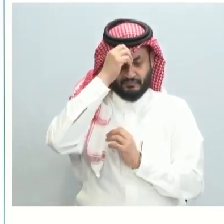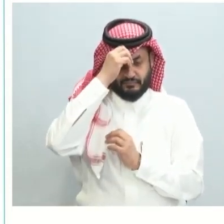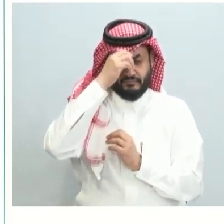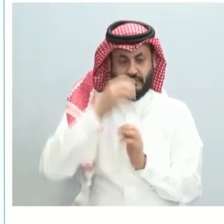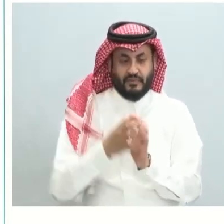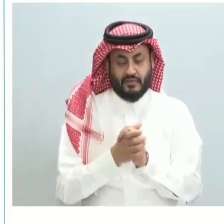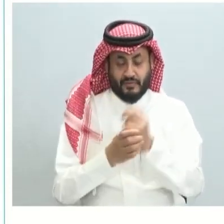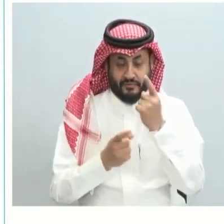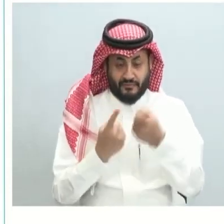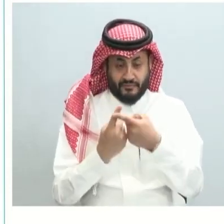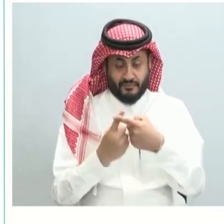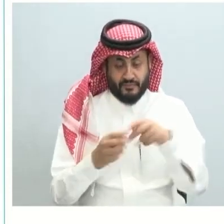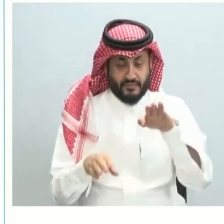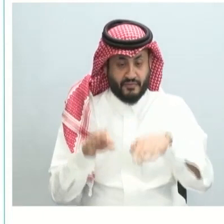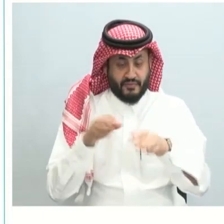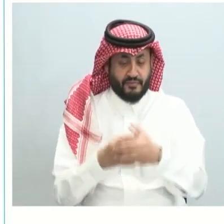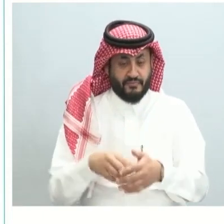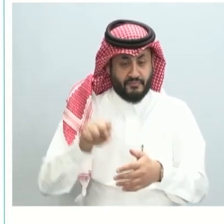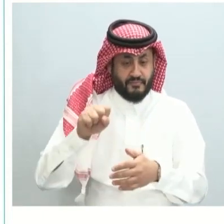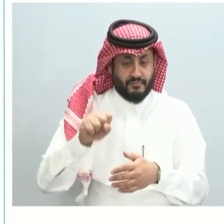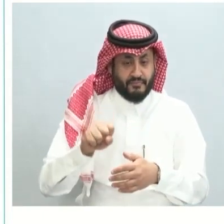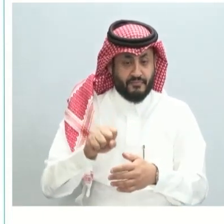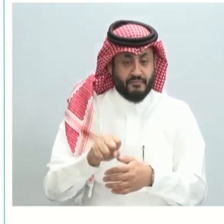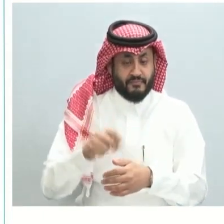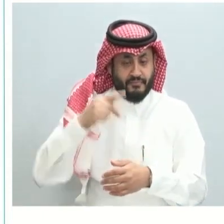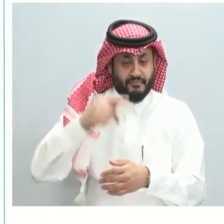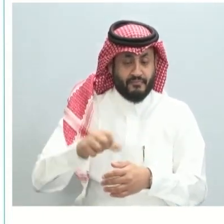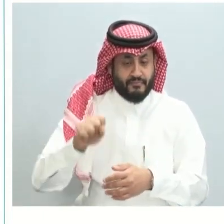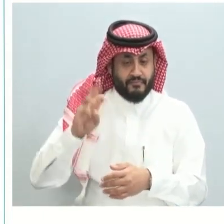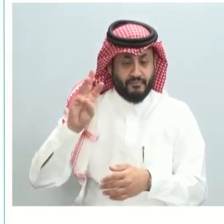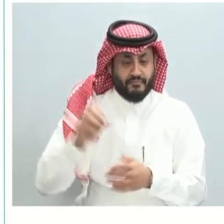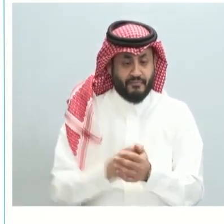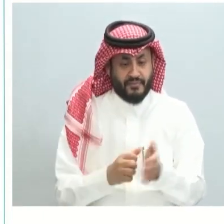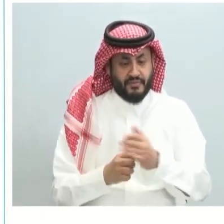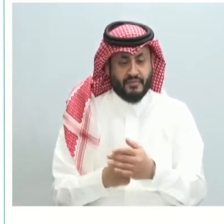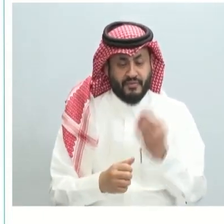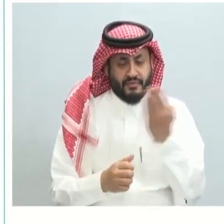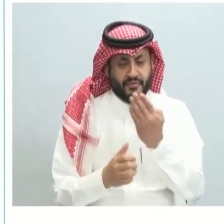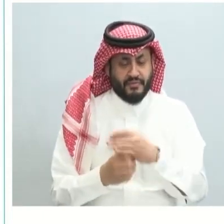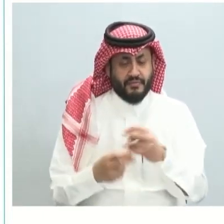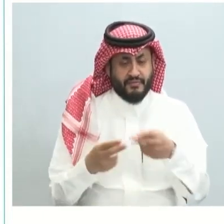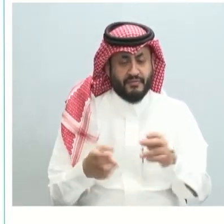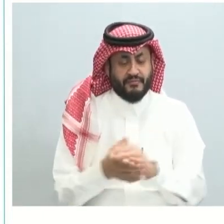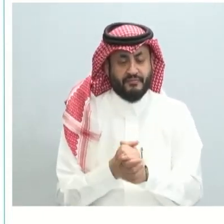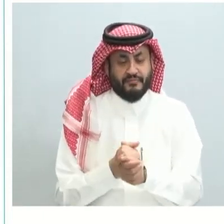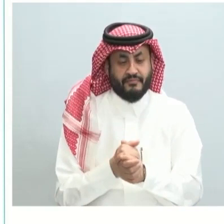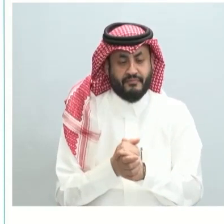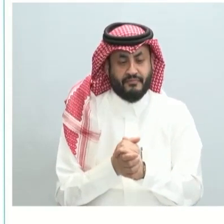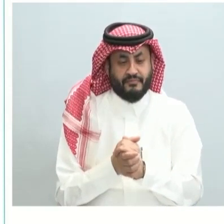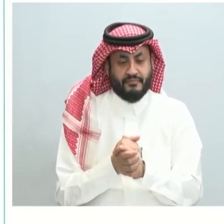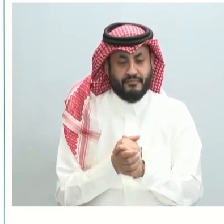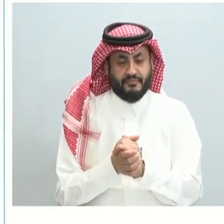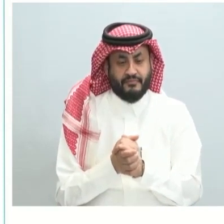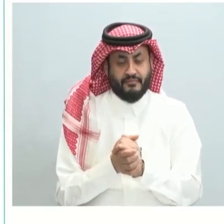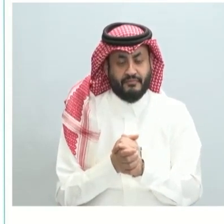you can differentiate between SP and SW, and also to read and color a story that is called A Funny